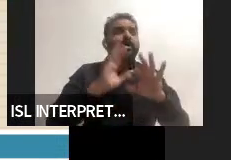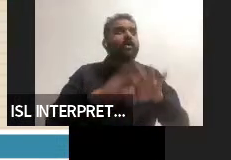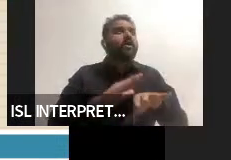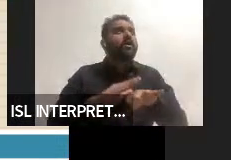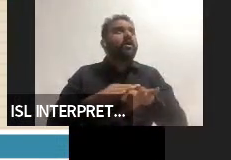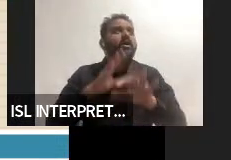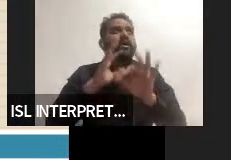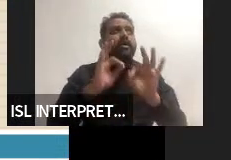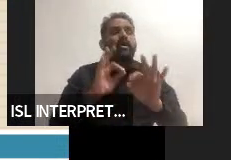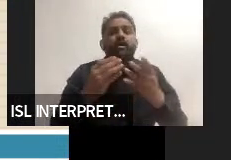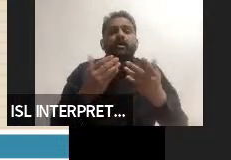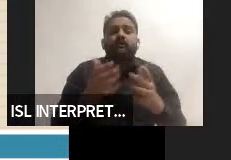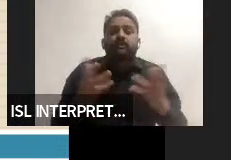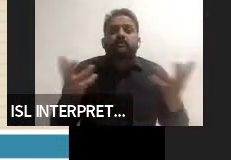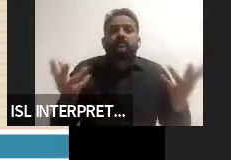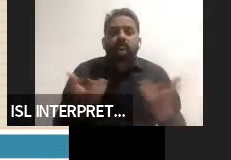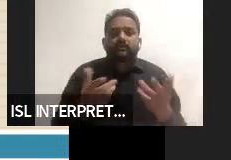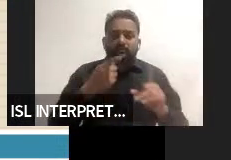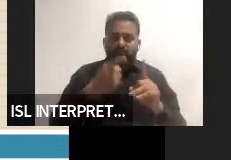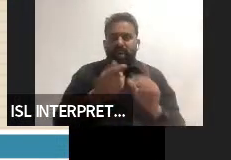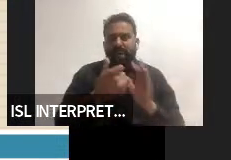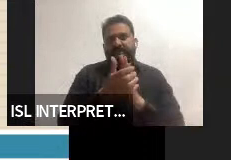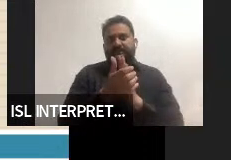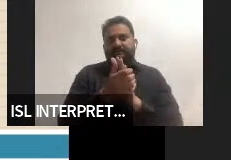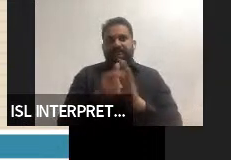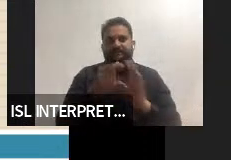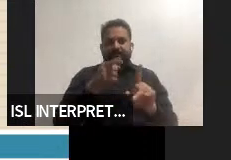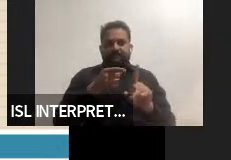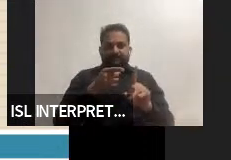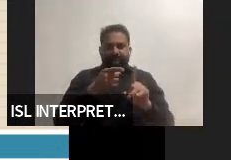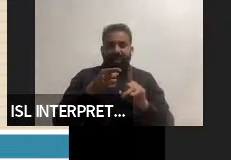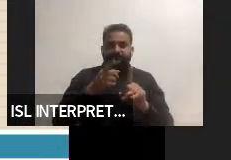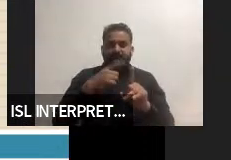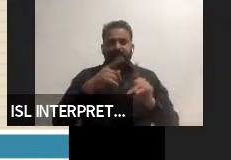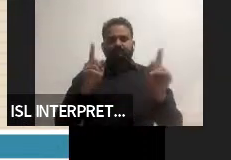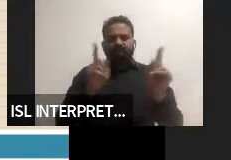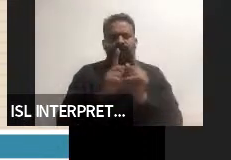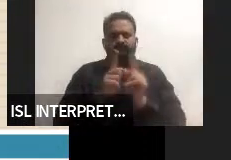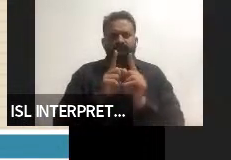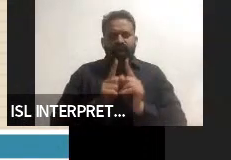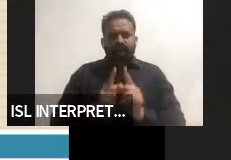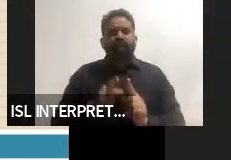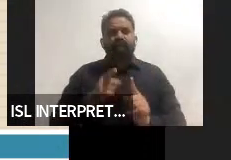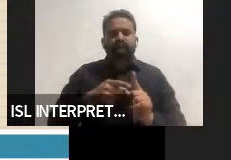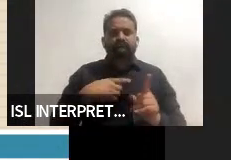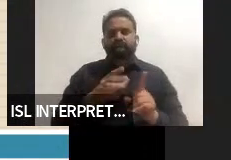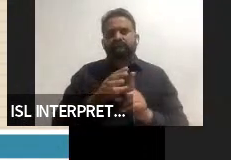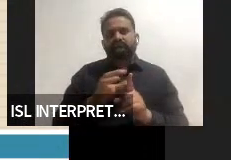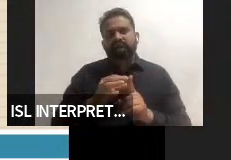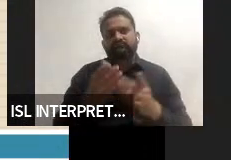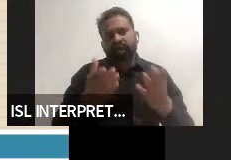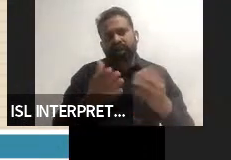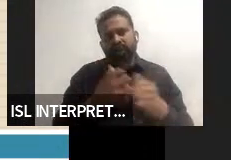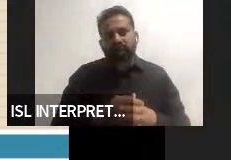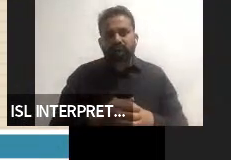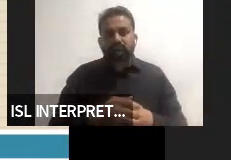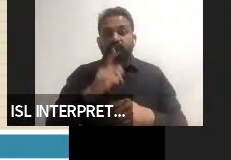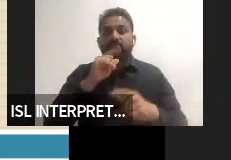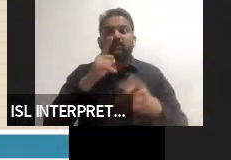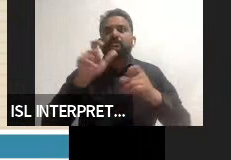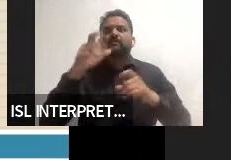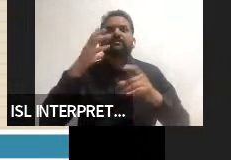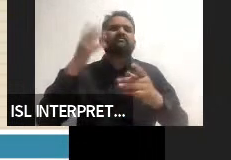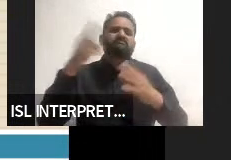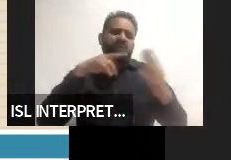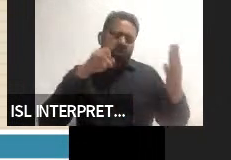another skill to write in such a short form that the whosoever is reading it, if they do not know